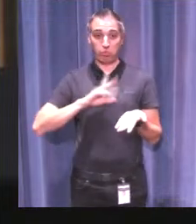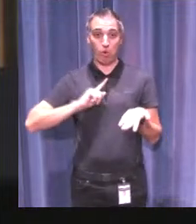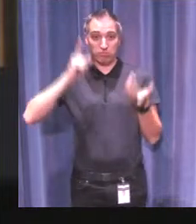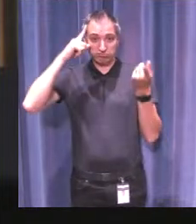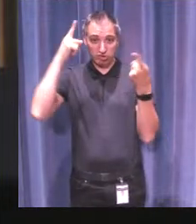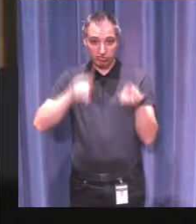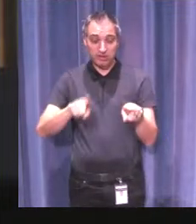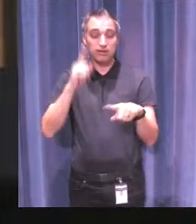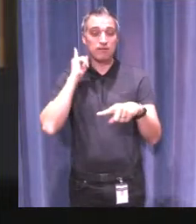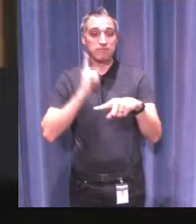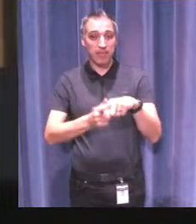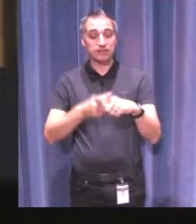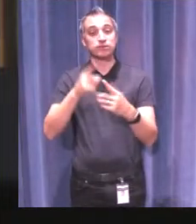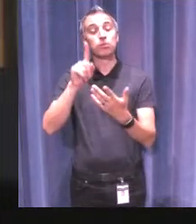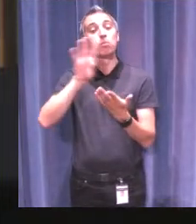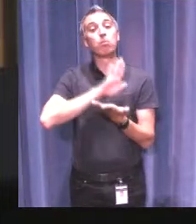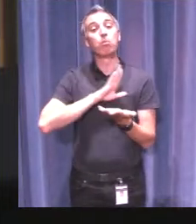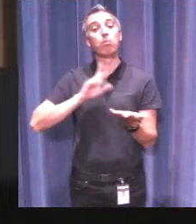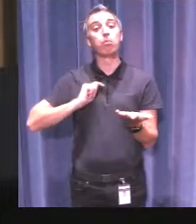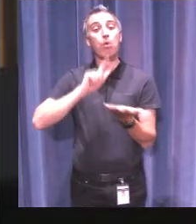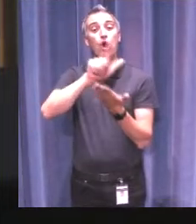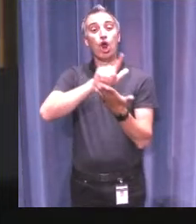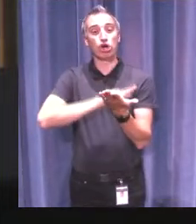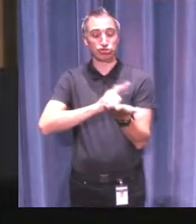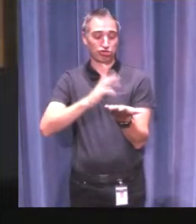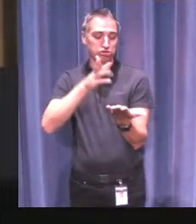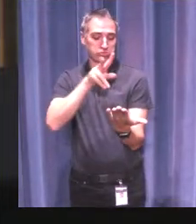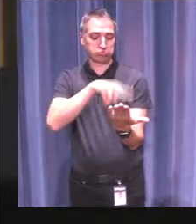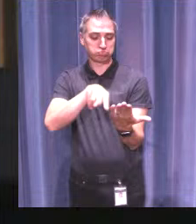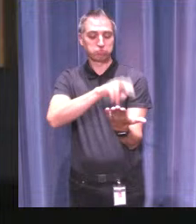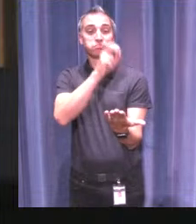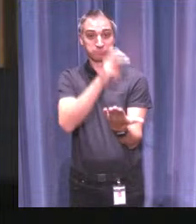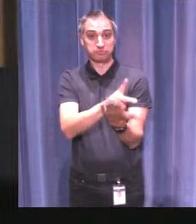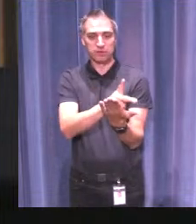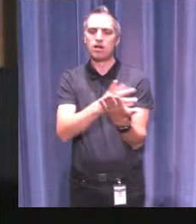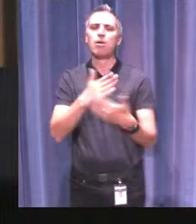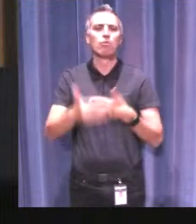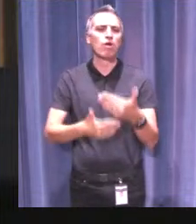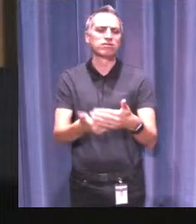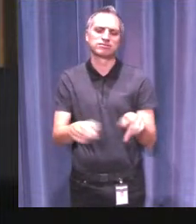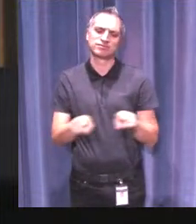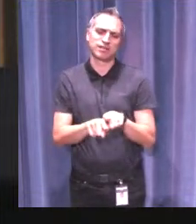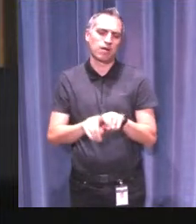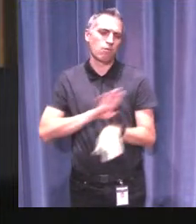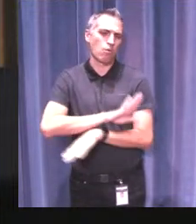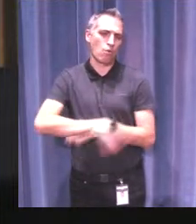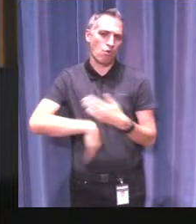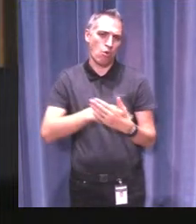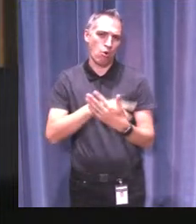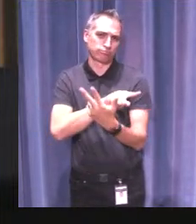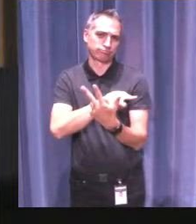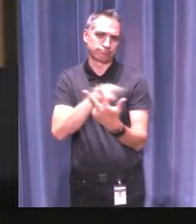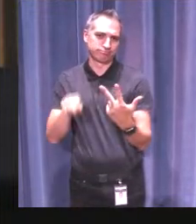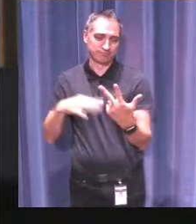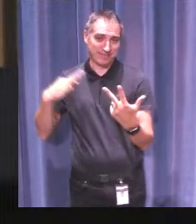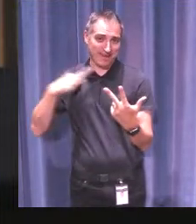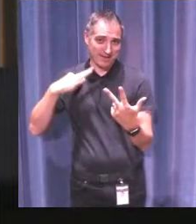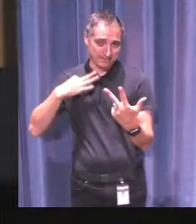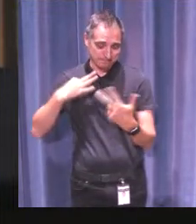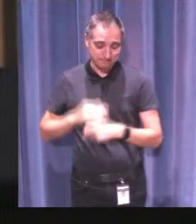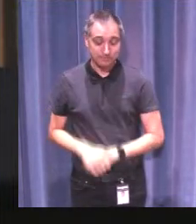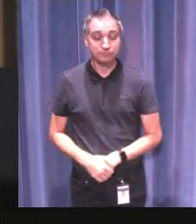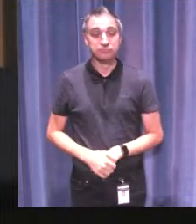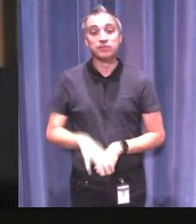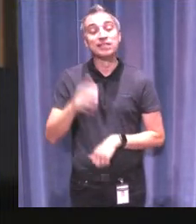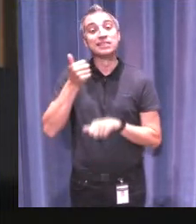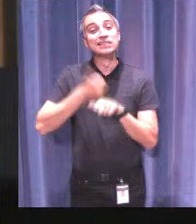vetted by the board attorney, so the process will be the same for all candidates. Each trustee will ask 2 questions, and